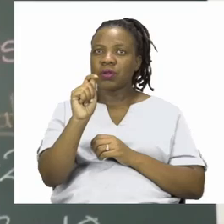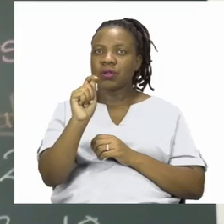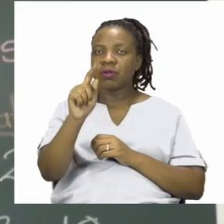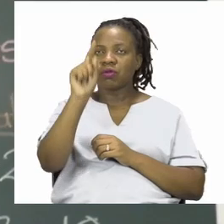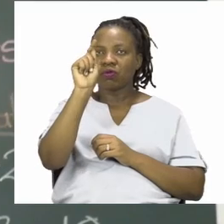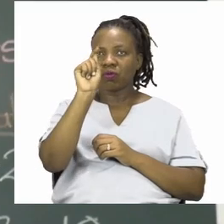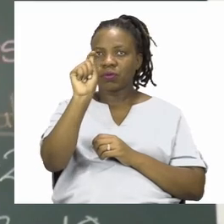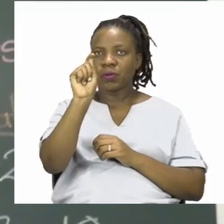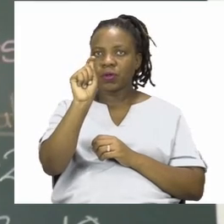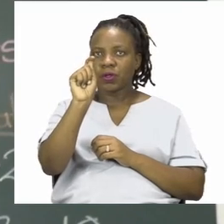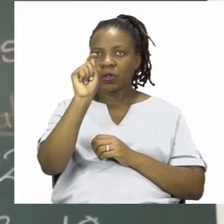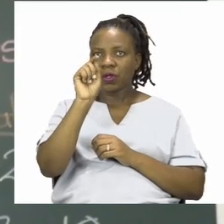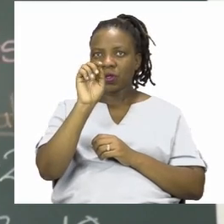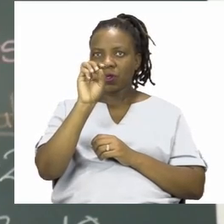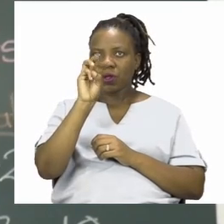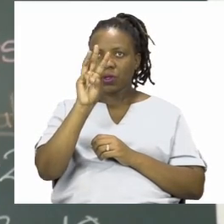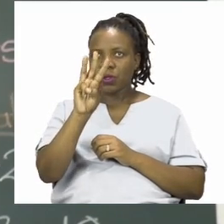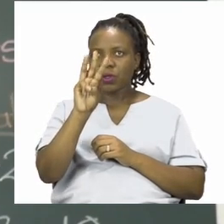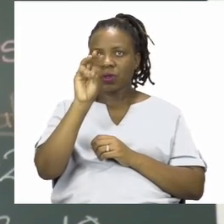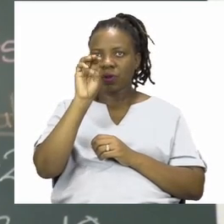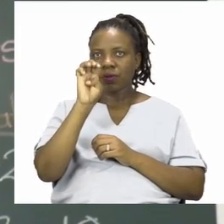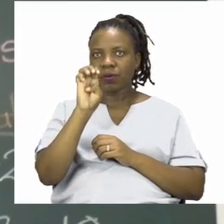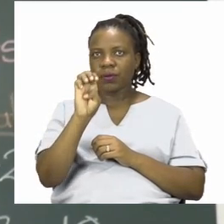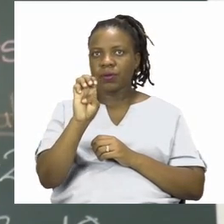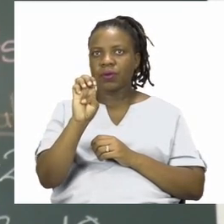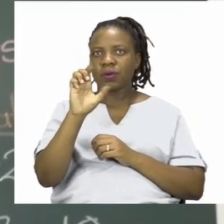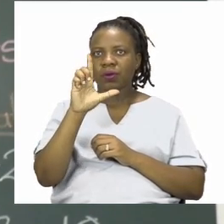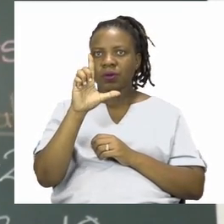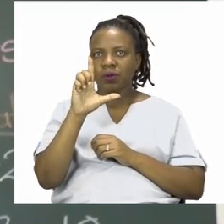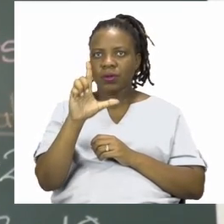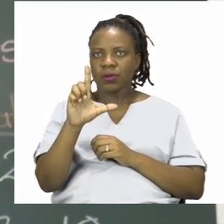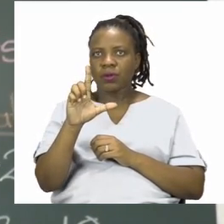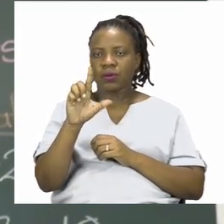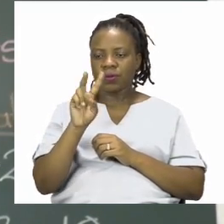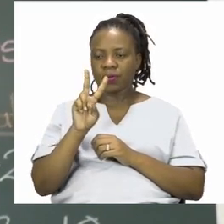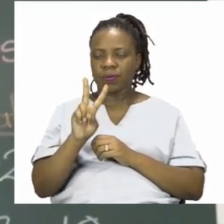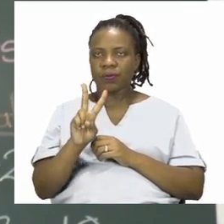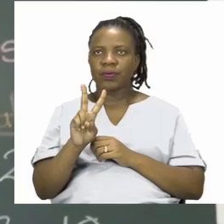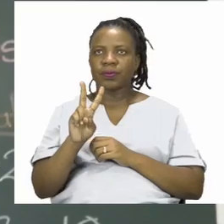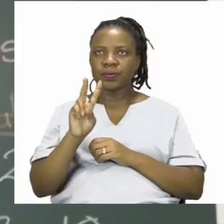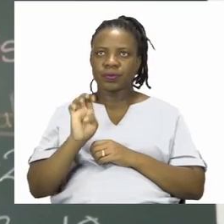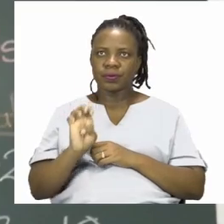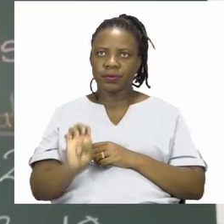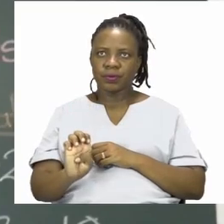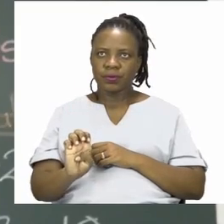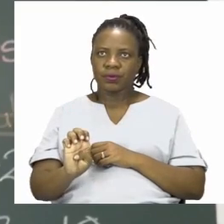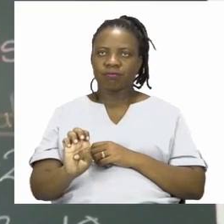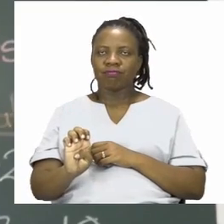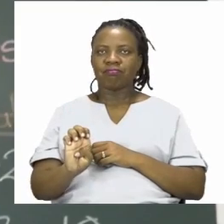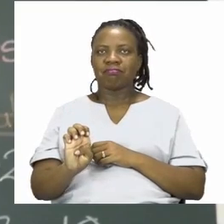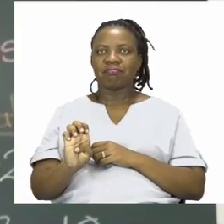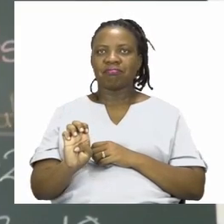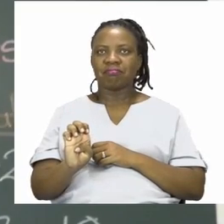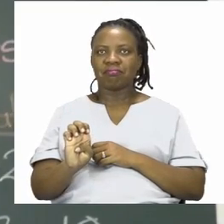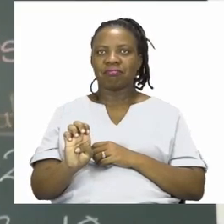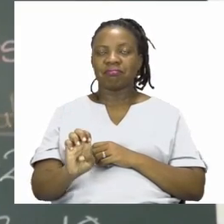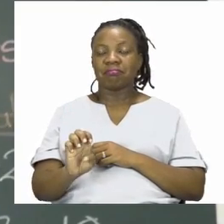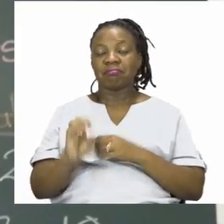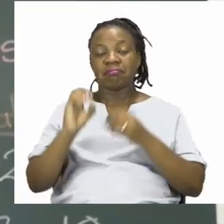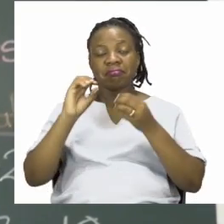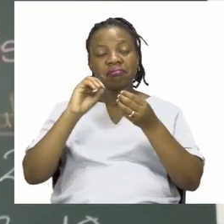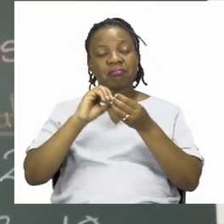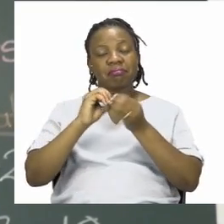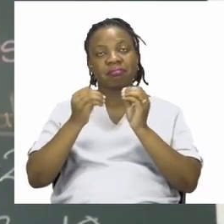E, L, V, E. And there we have the word